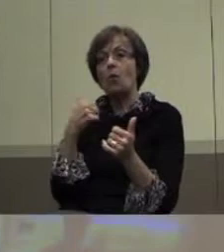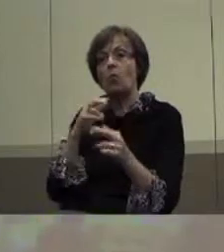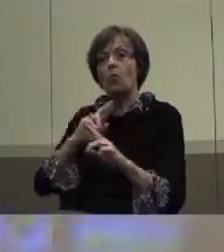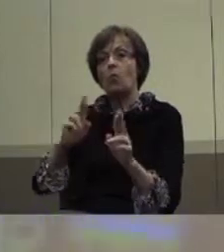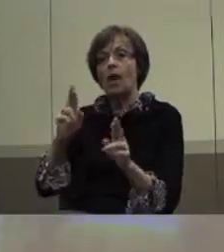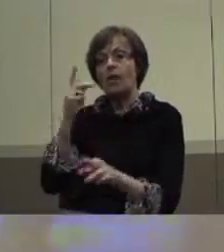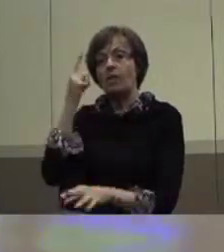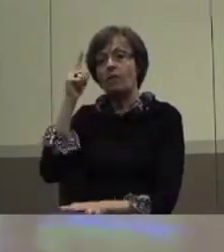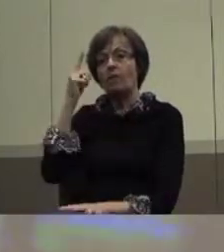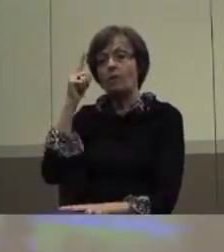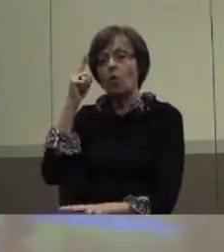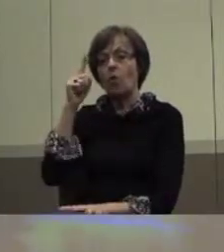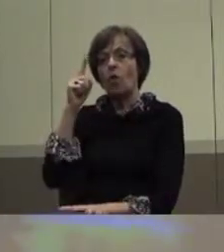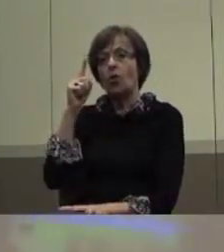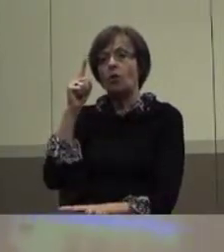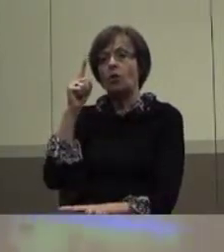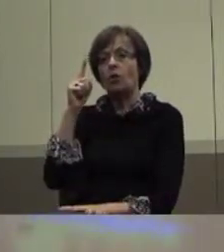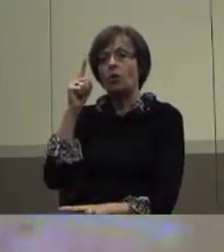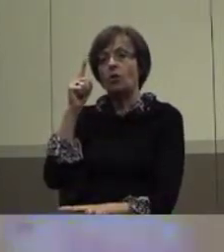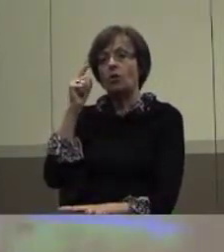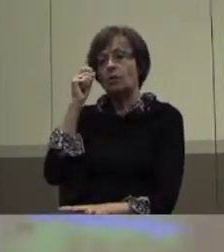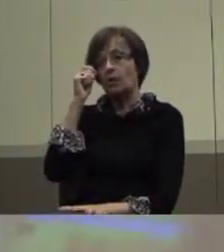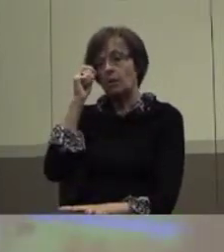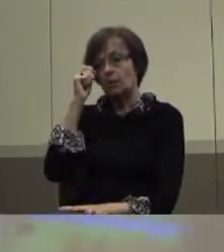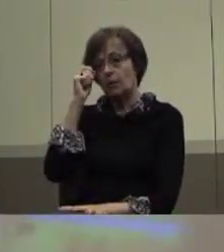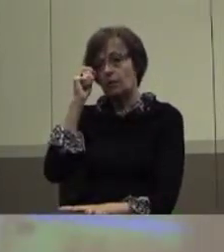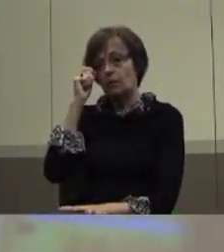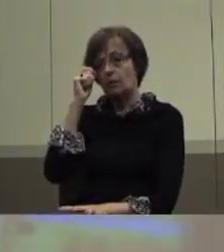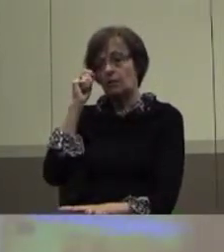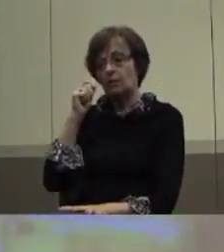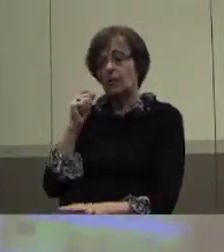date. That will give you a big hint. Washonda?